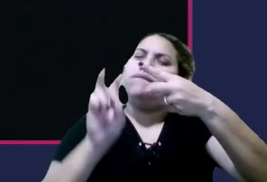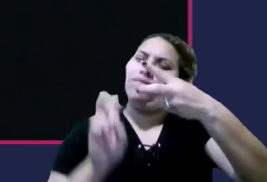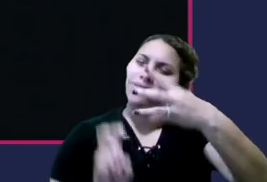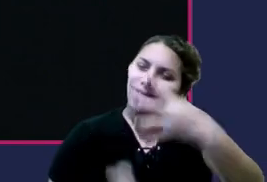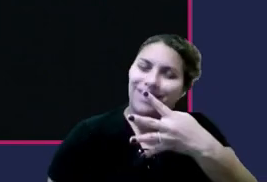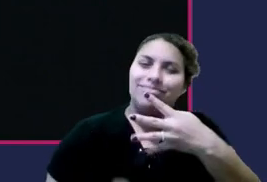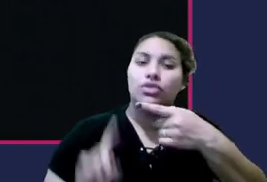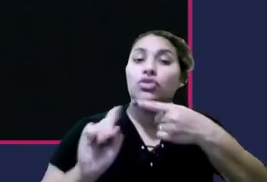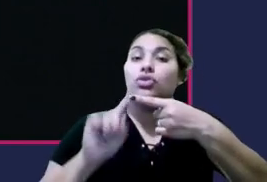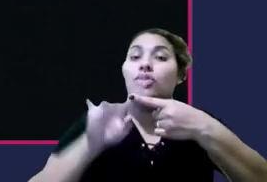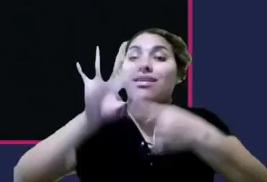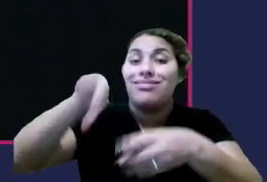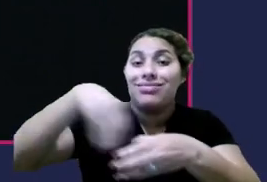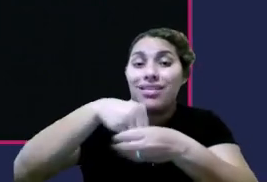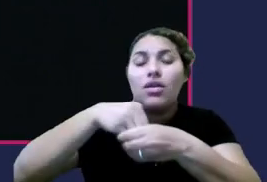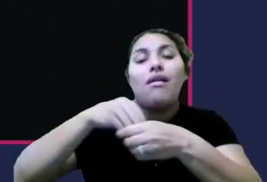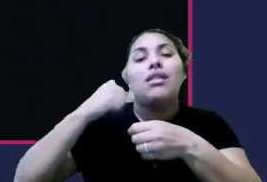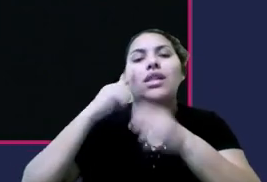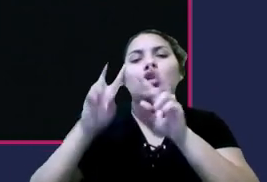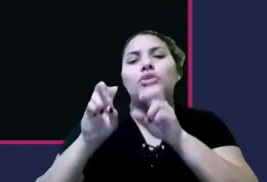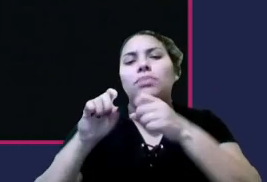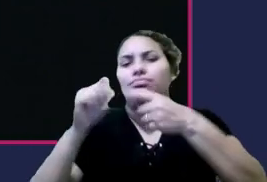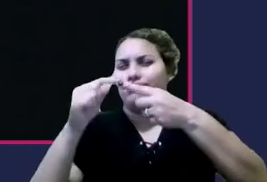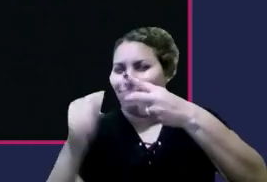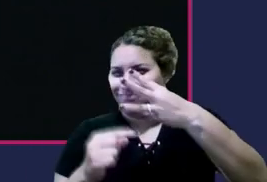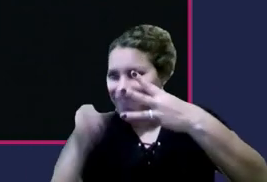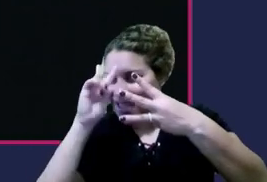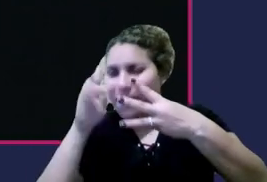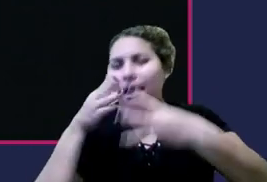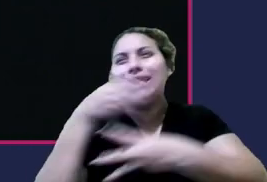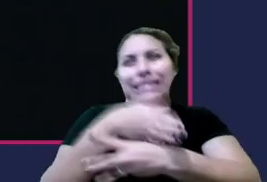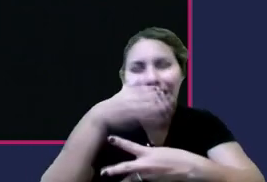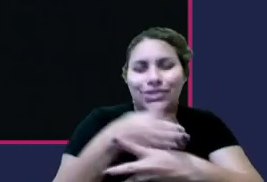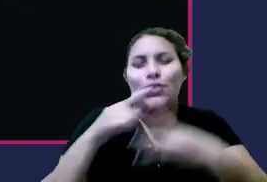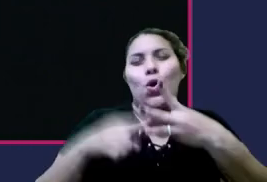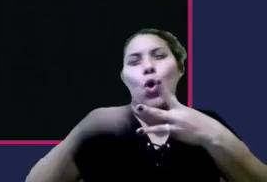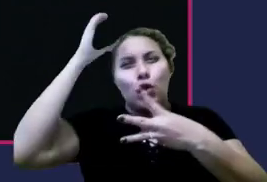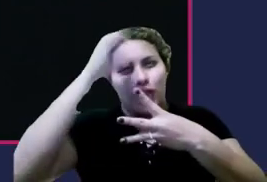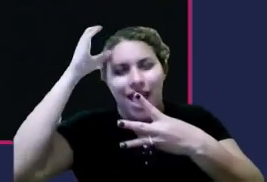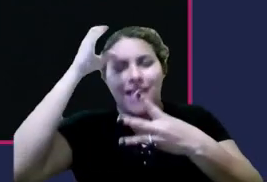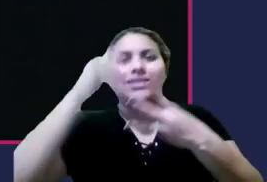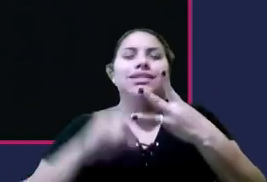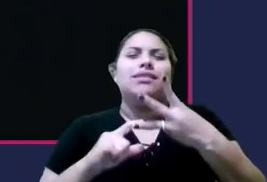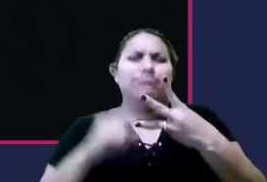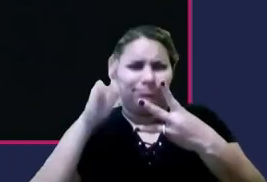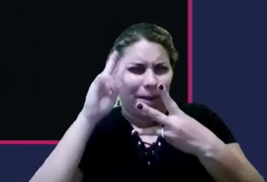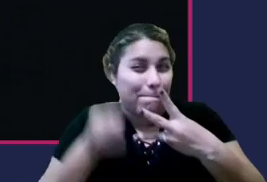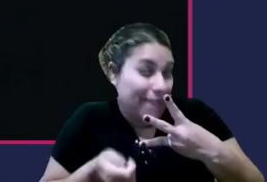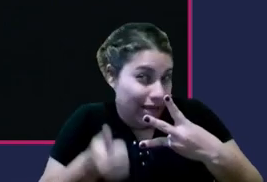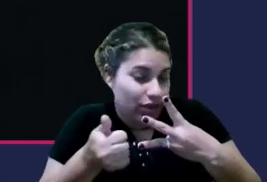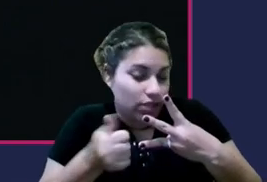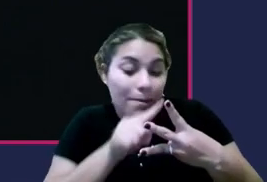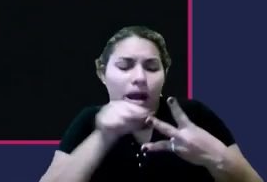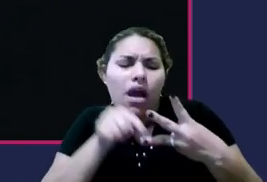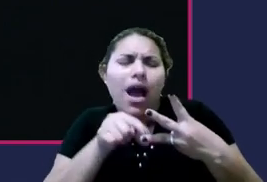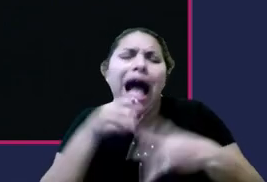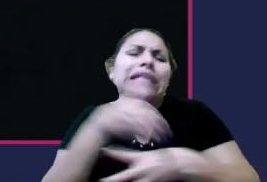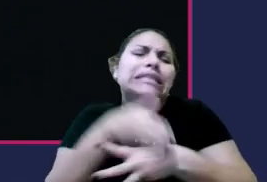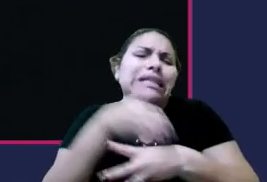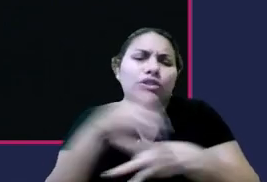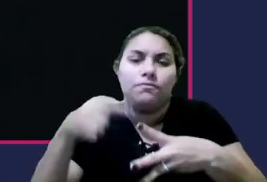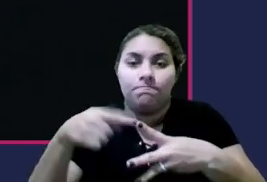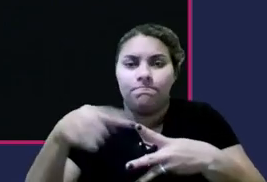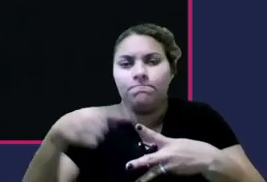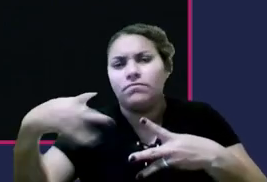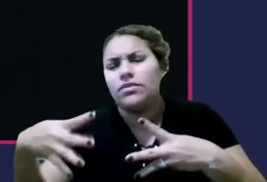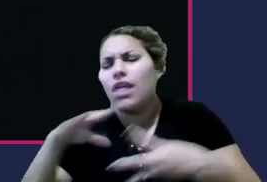attention, which is that what we include in access, which is incorporation. Here, I